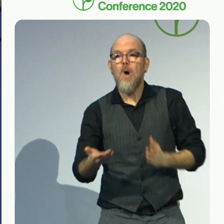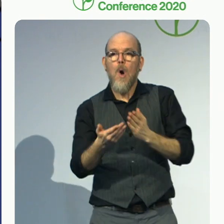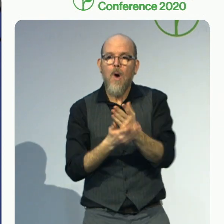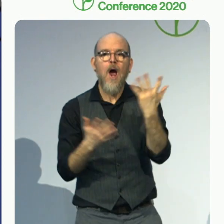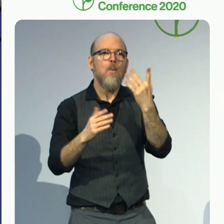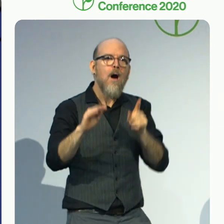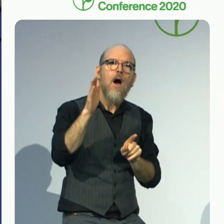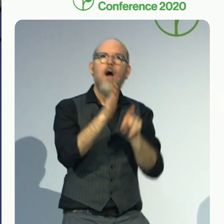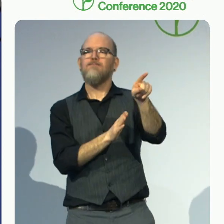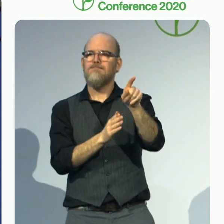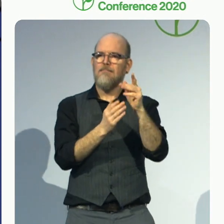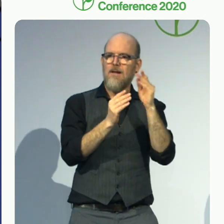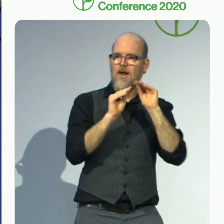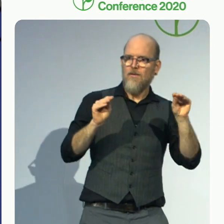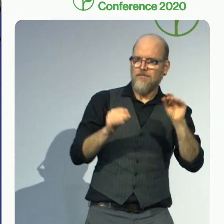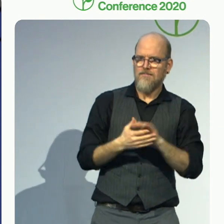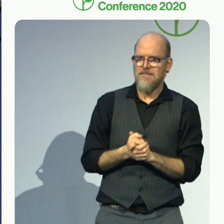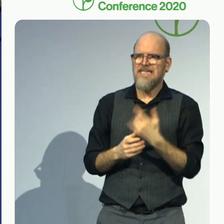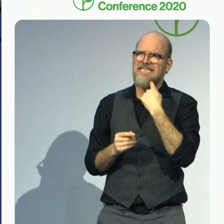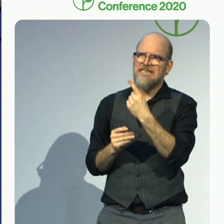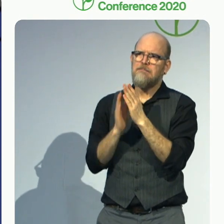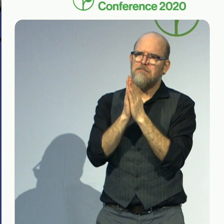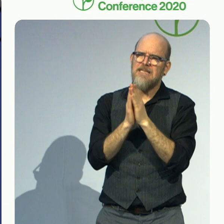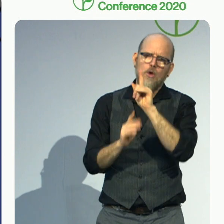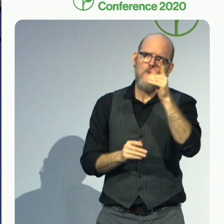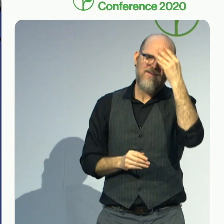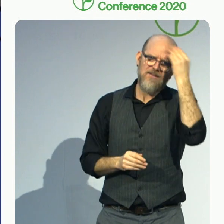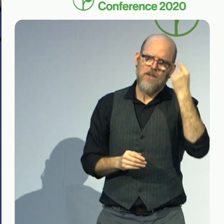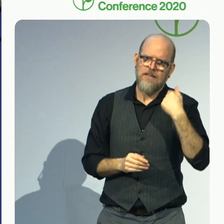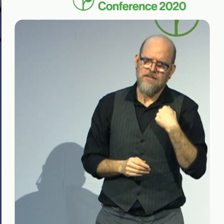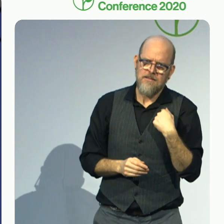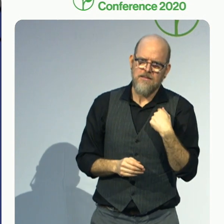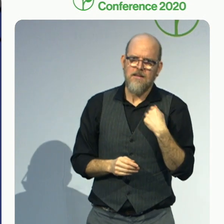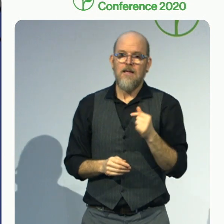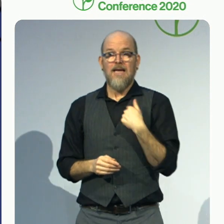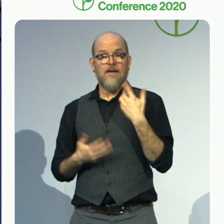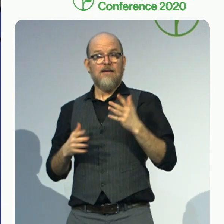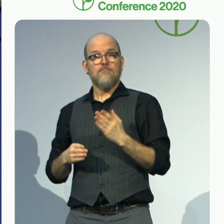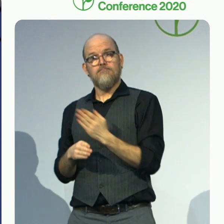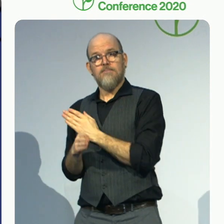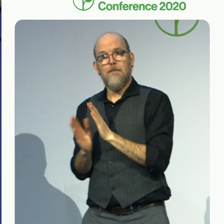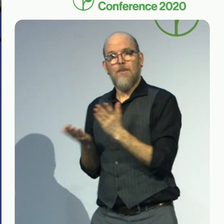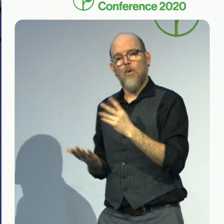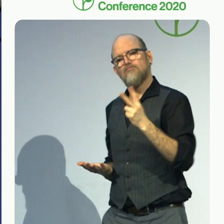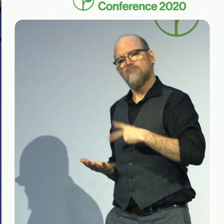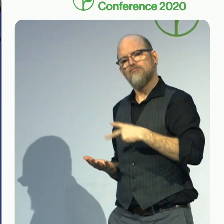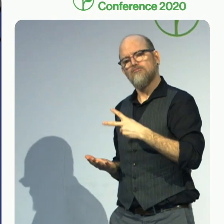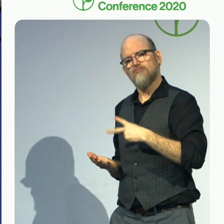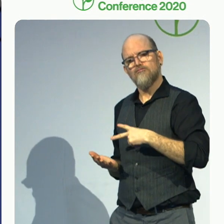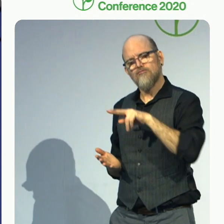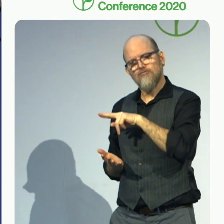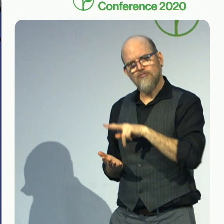reading a chapter of a book recently that details CSIE's involvement in writing Article